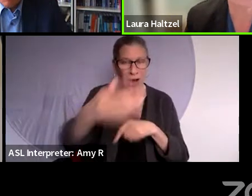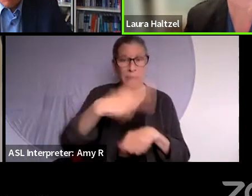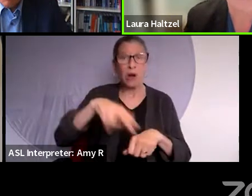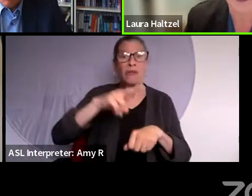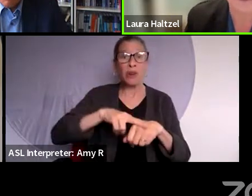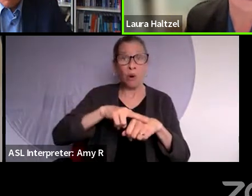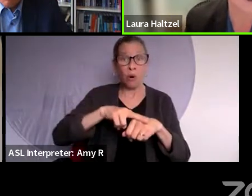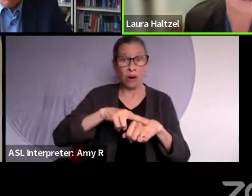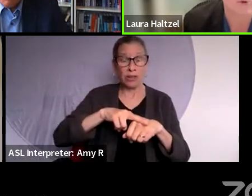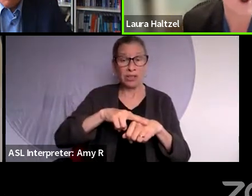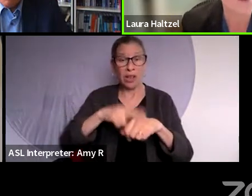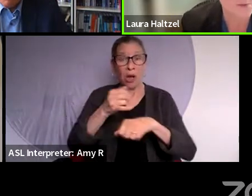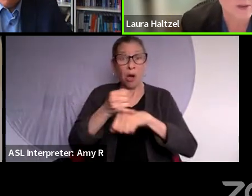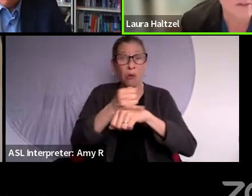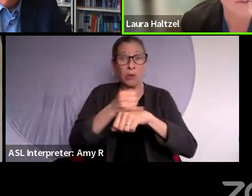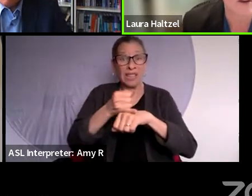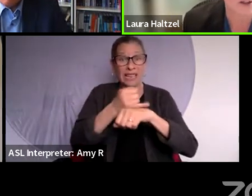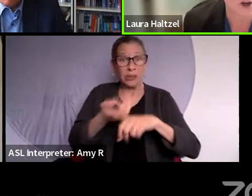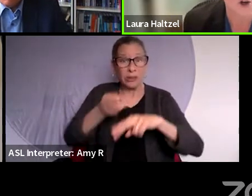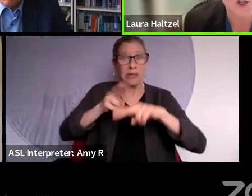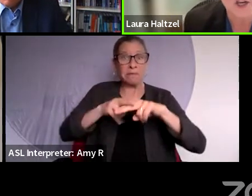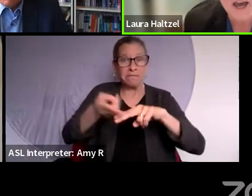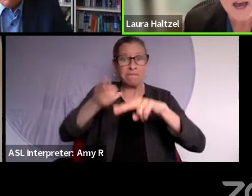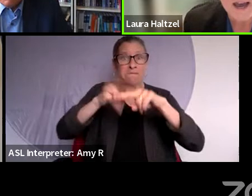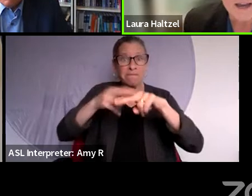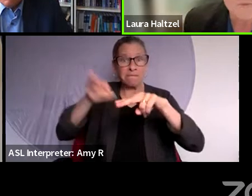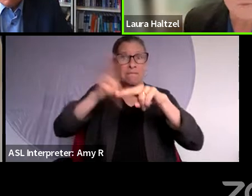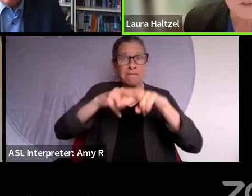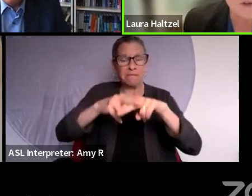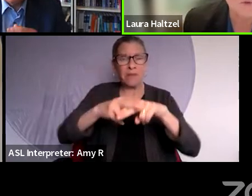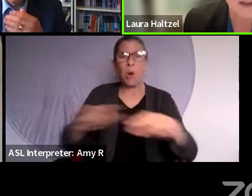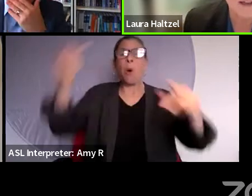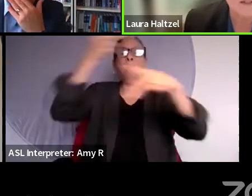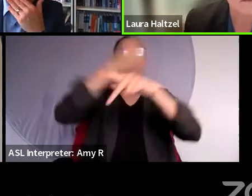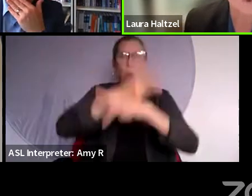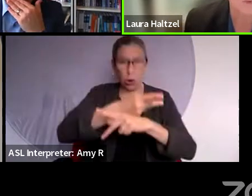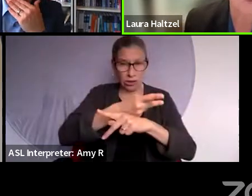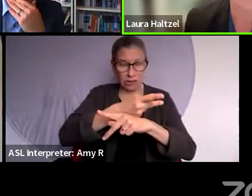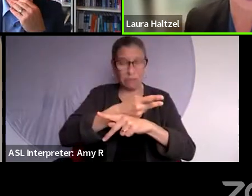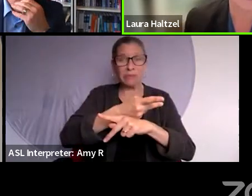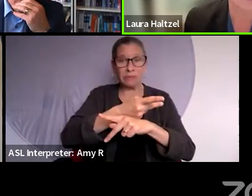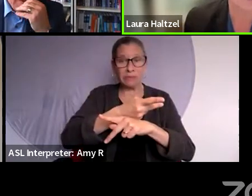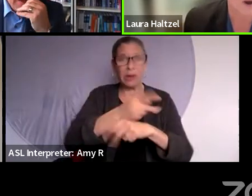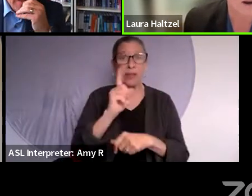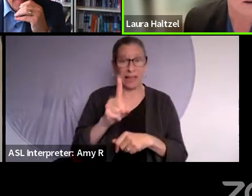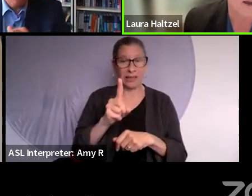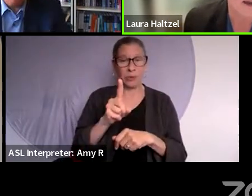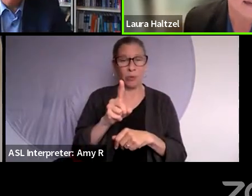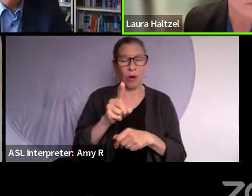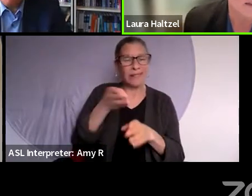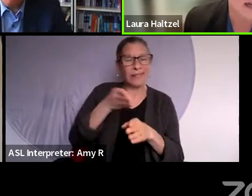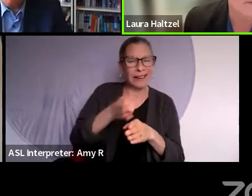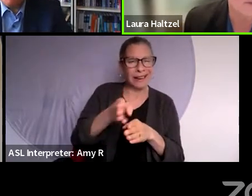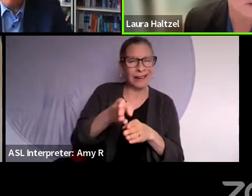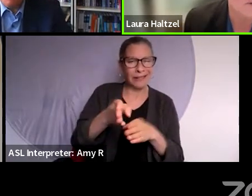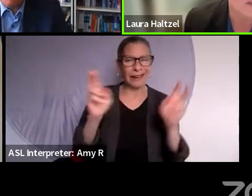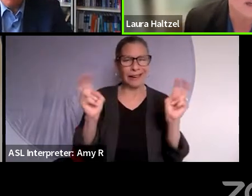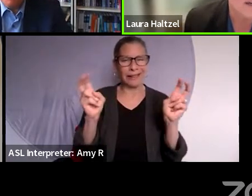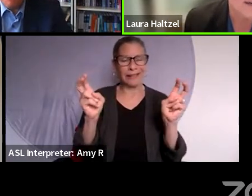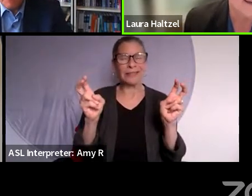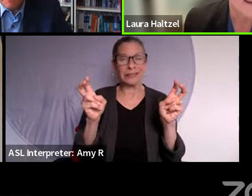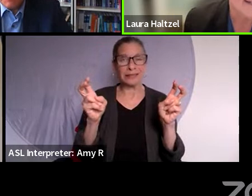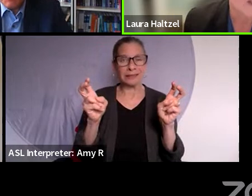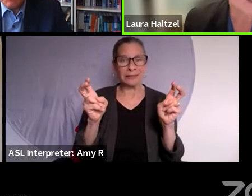compound interest, that grows to be very large. So that's one area where a lot of